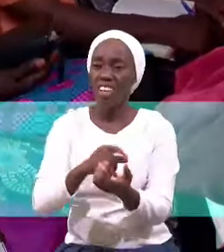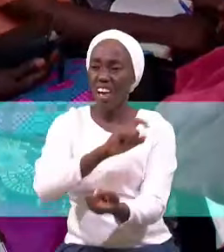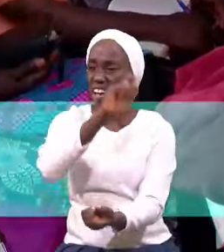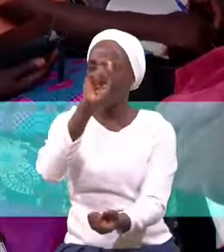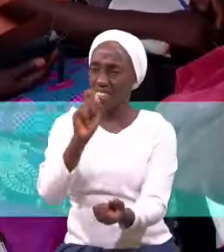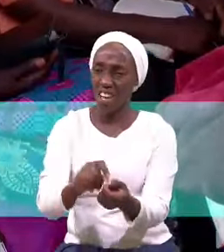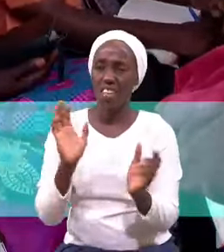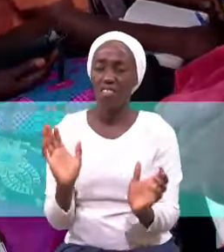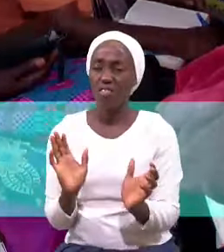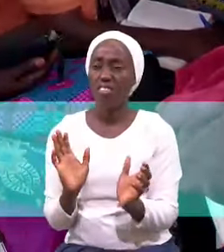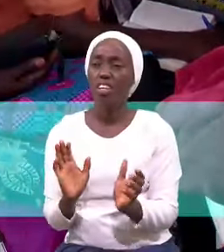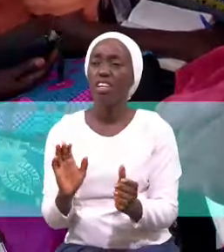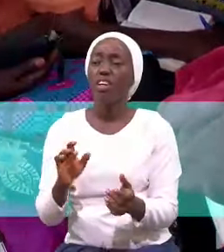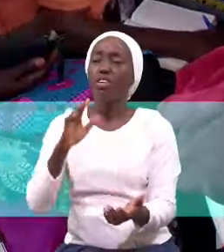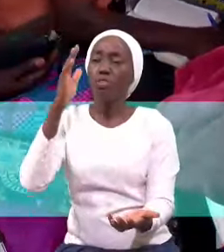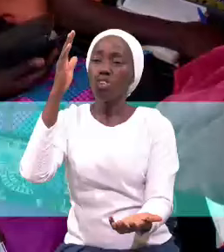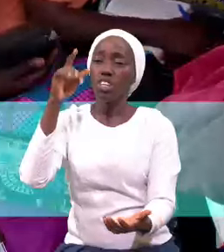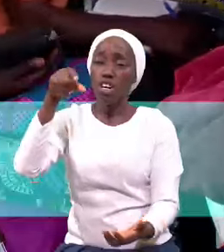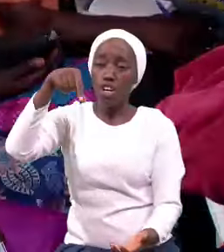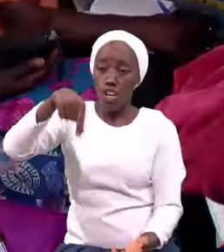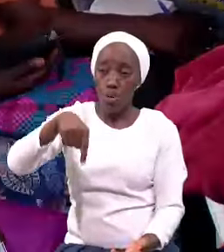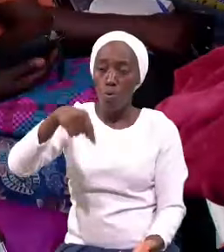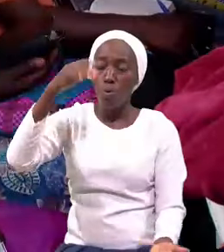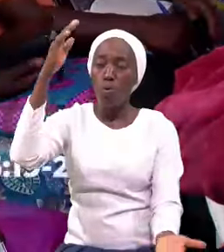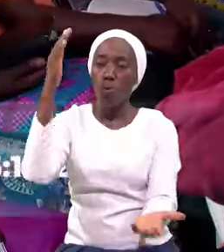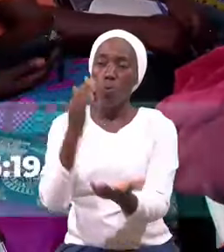Q, quench not the Spirit.